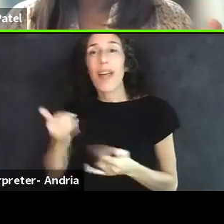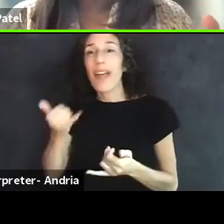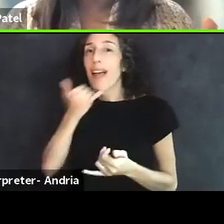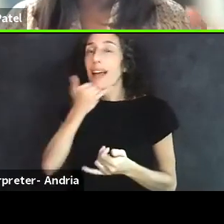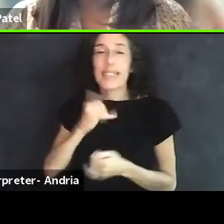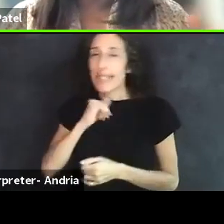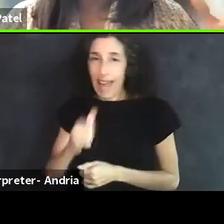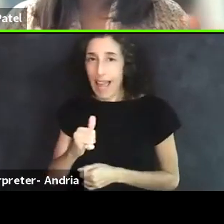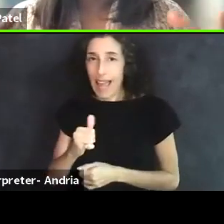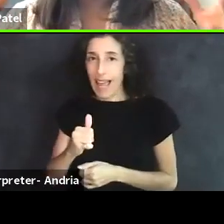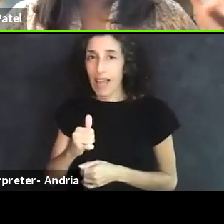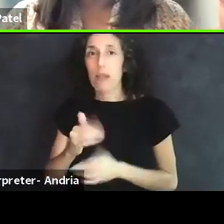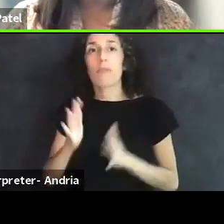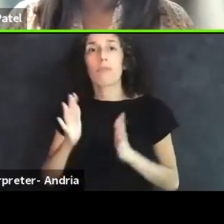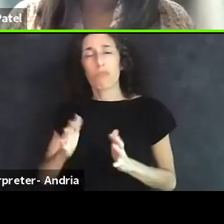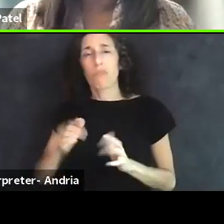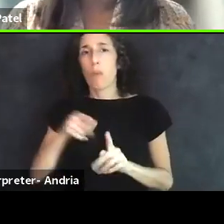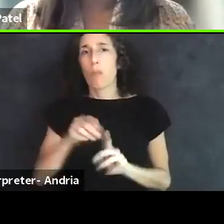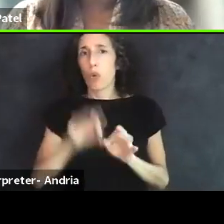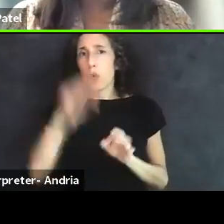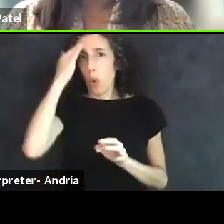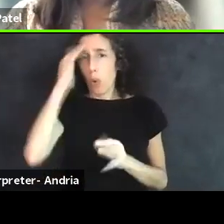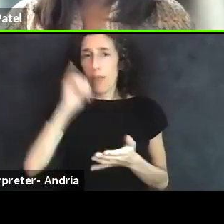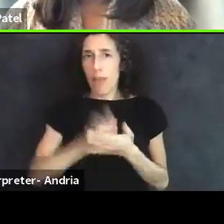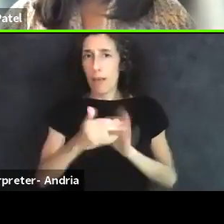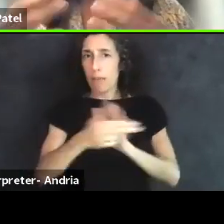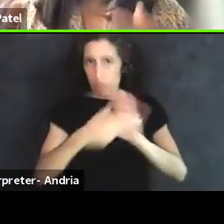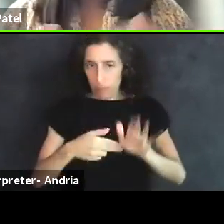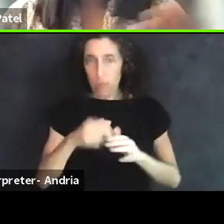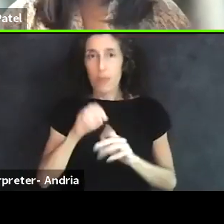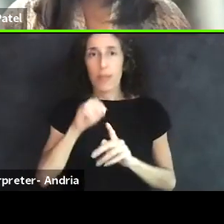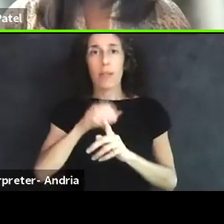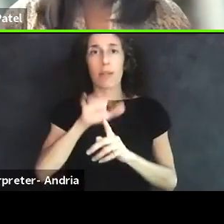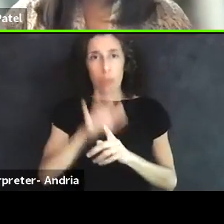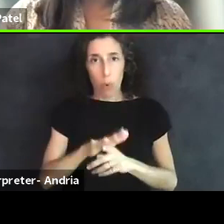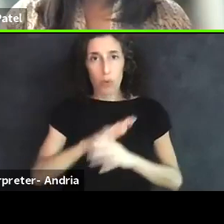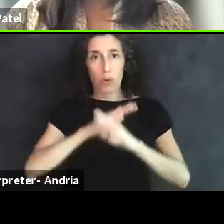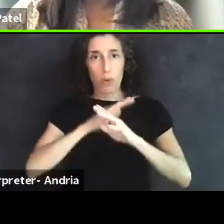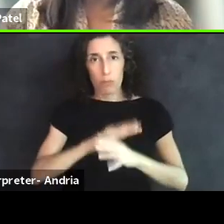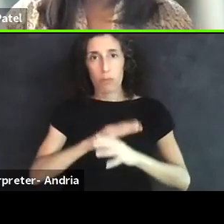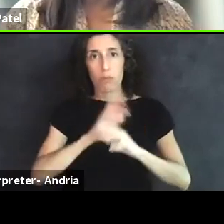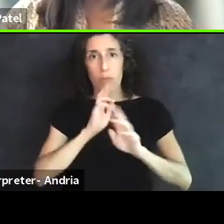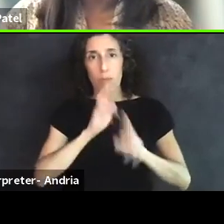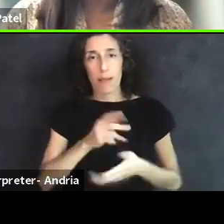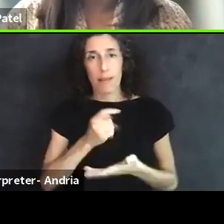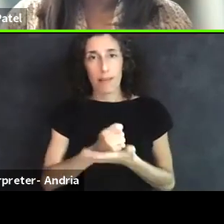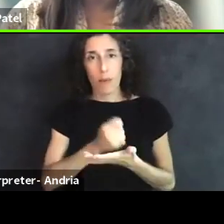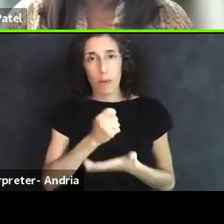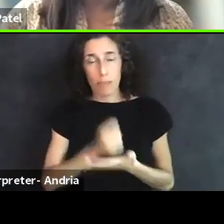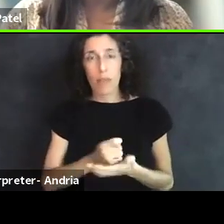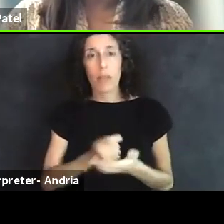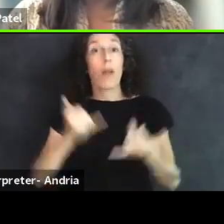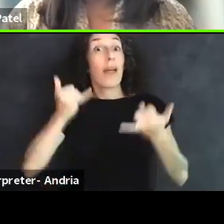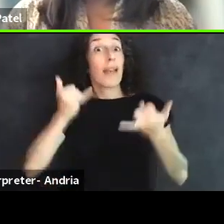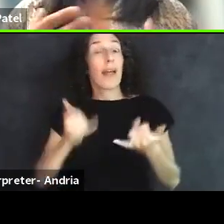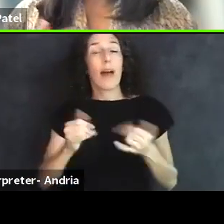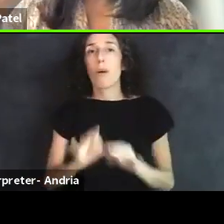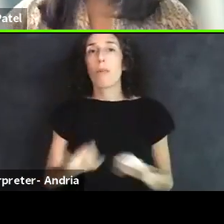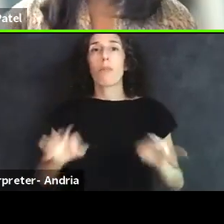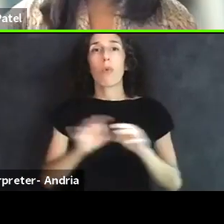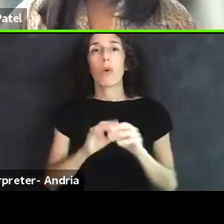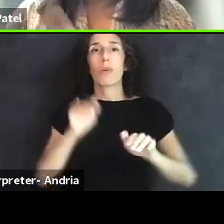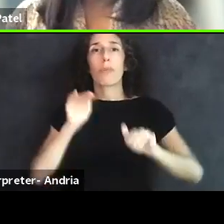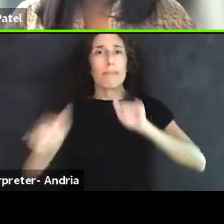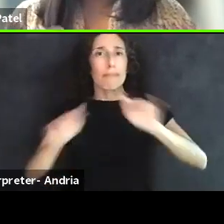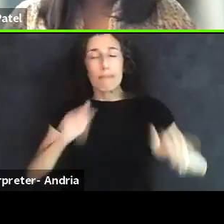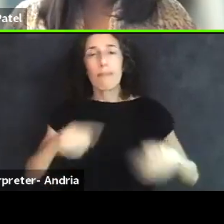and reach and really think about scaling this treatment, in addition to what we're doing with the public mental health system right now, I think